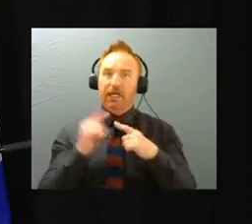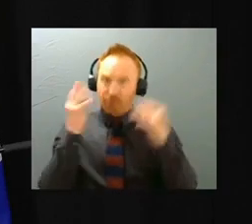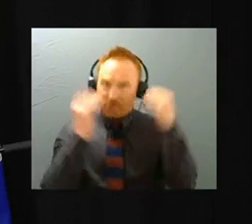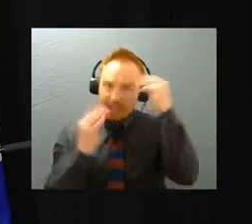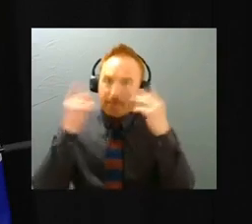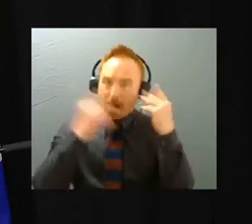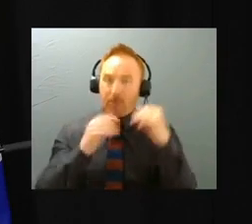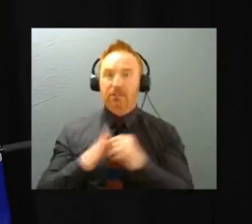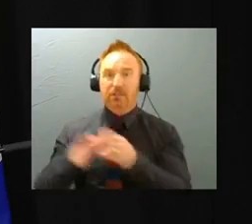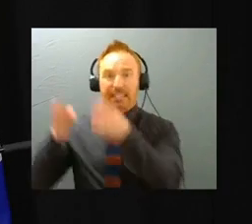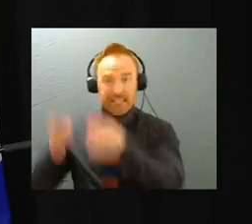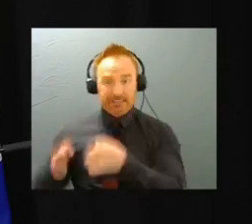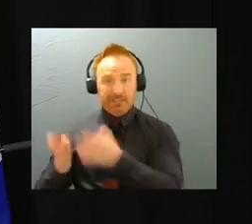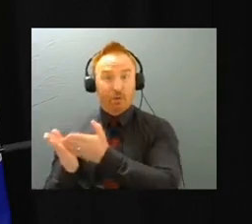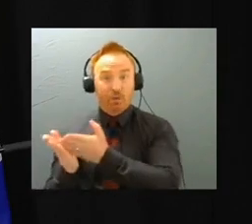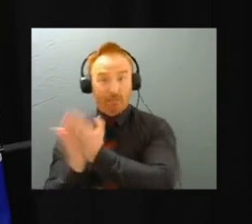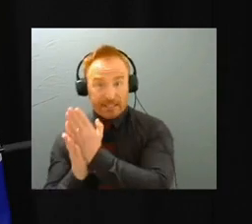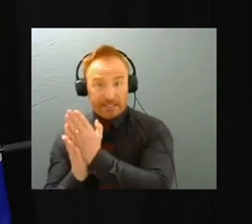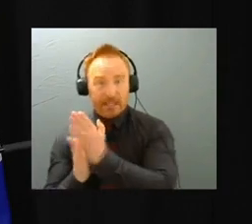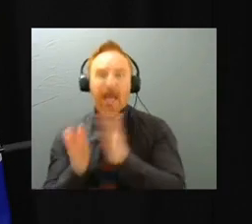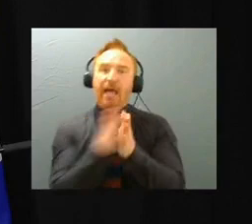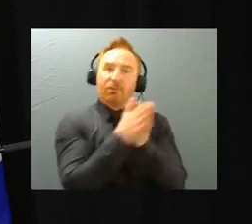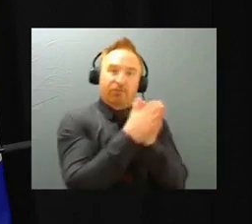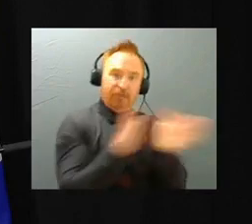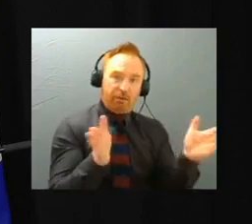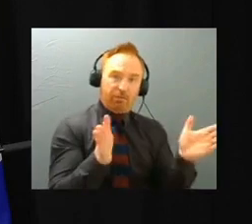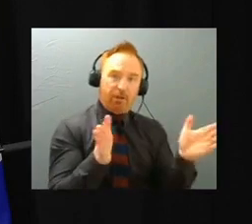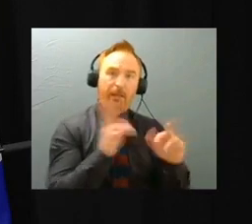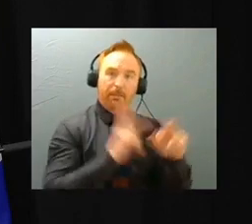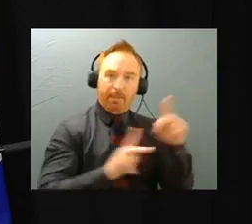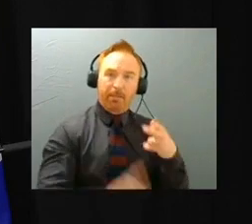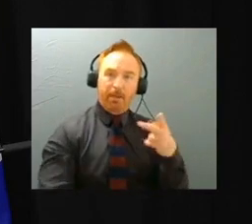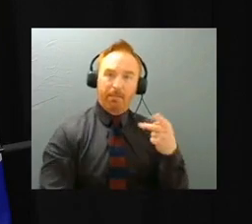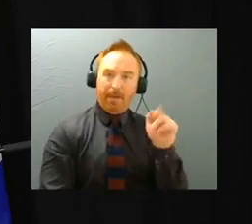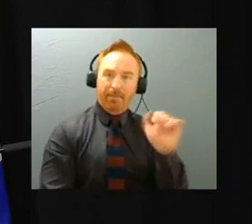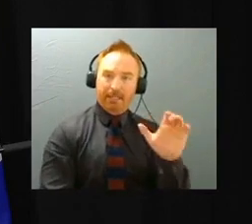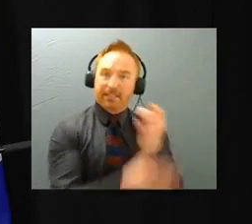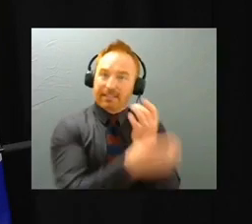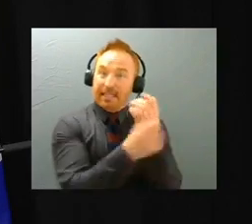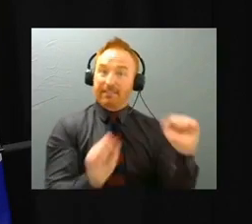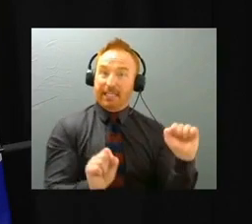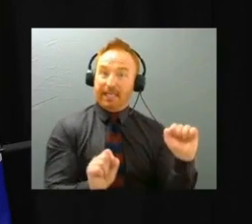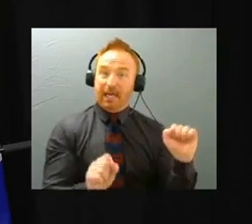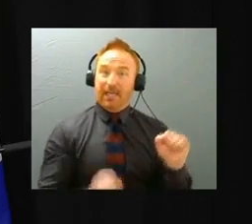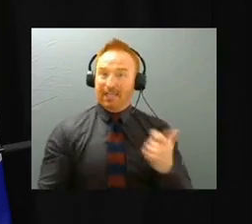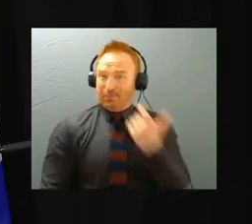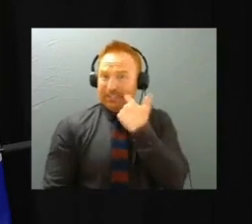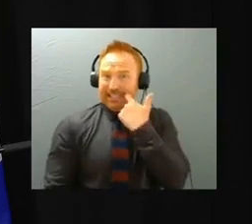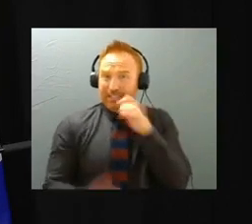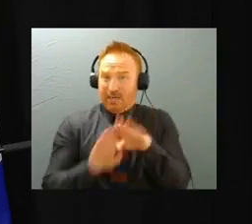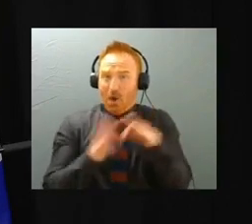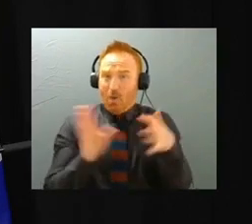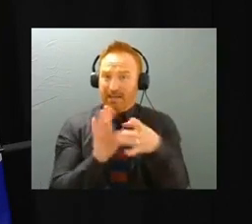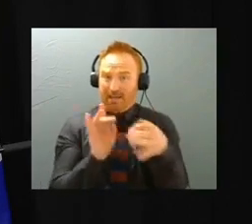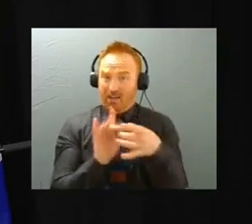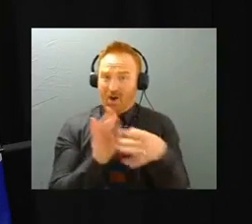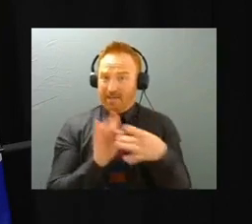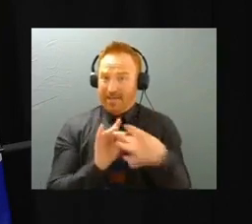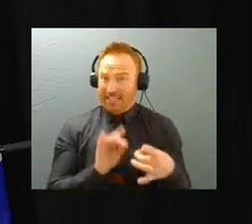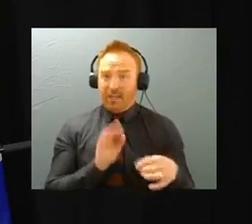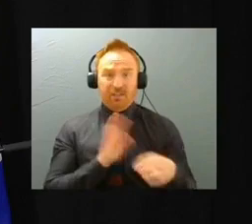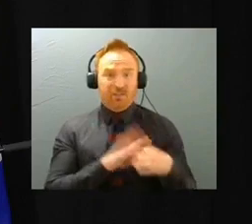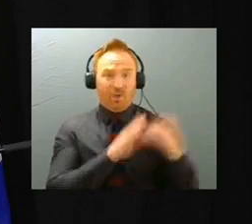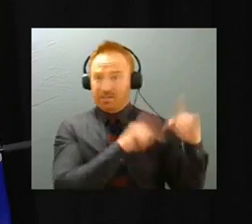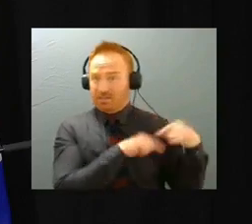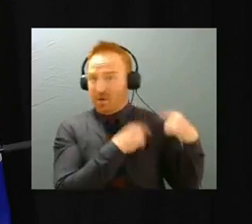rights and also public safety, as I said in my notes and my preamble today. And we have done this all along the way, and we'll continue to do